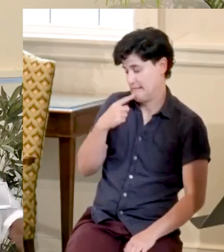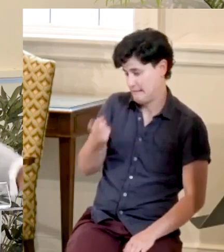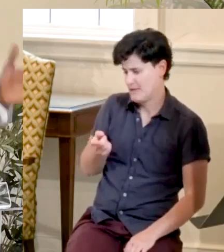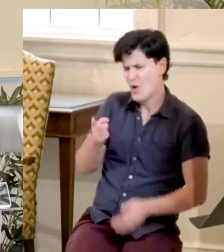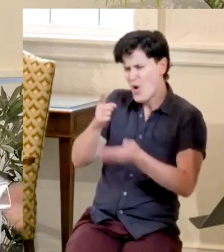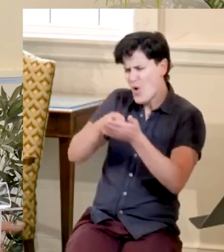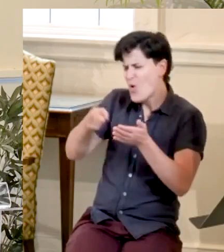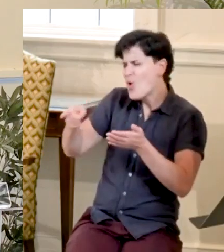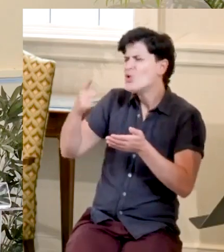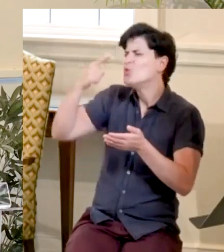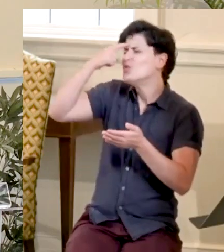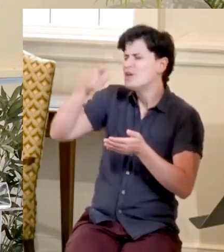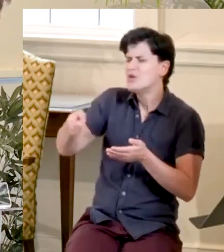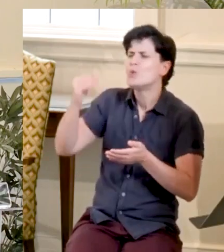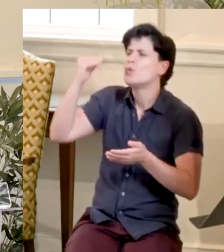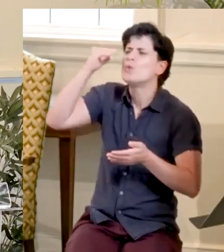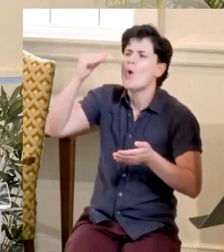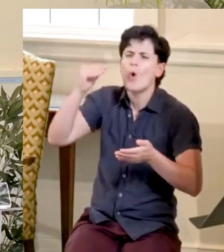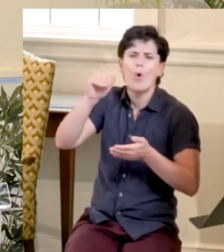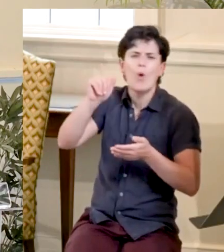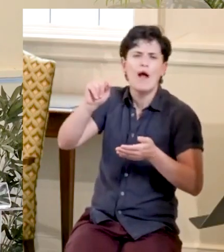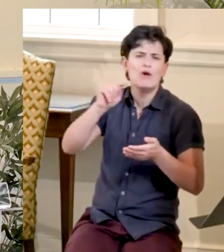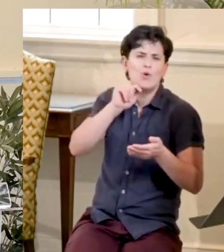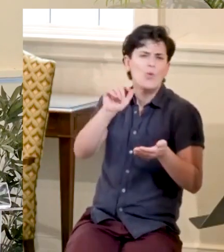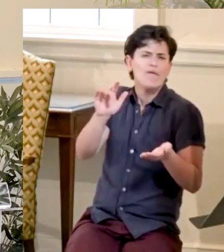What do you think you know at 25?